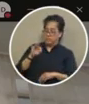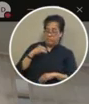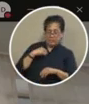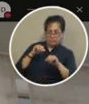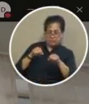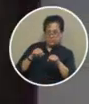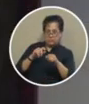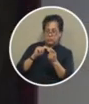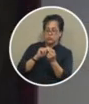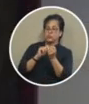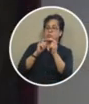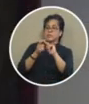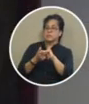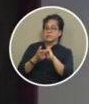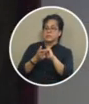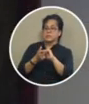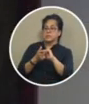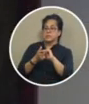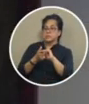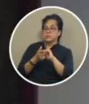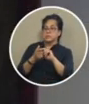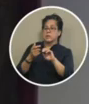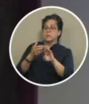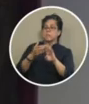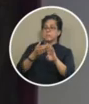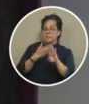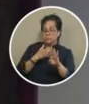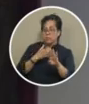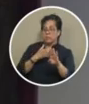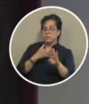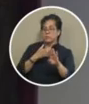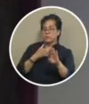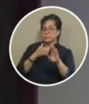may, it was translated before it actually went into effect.